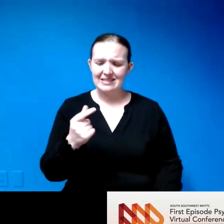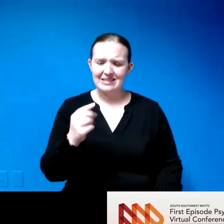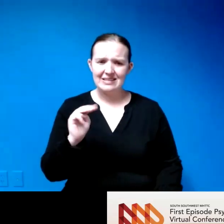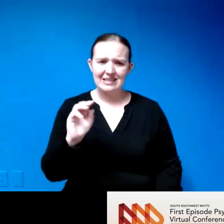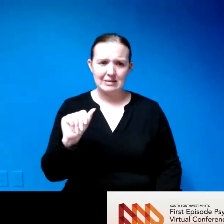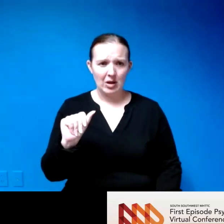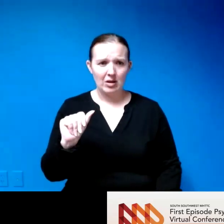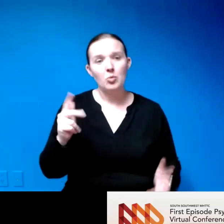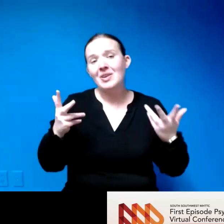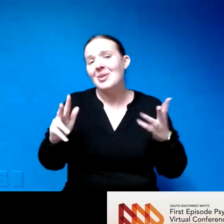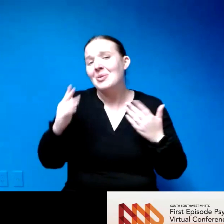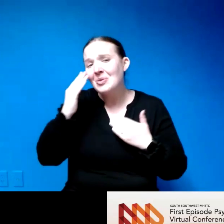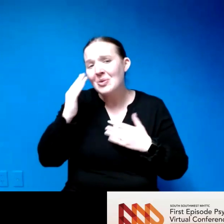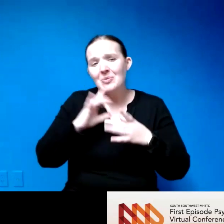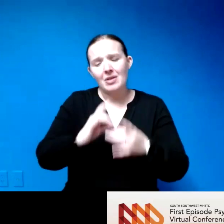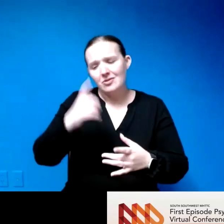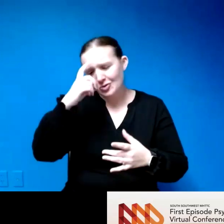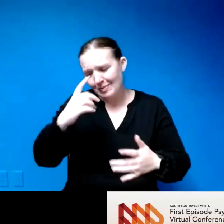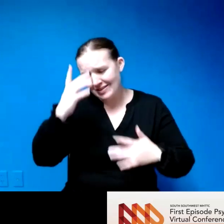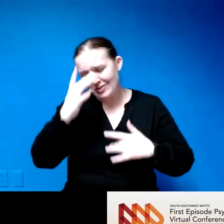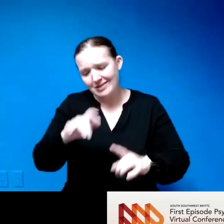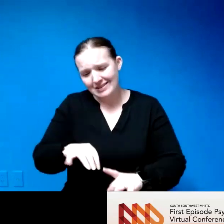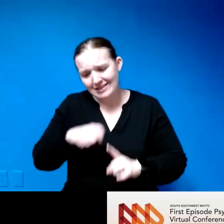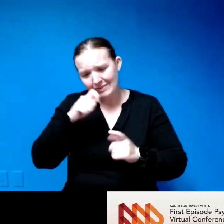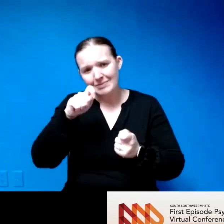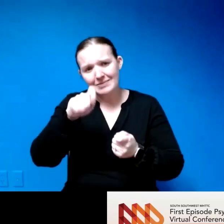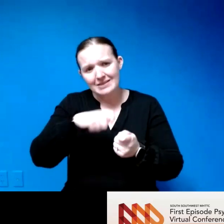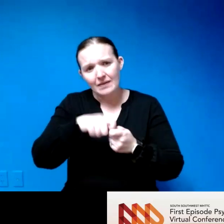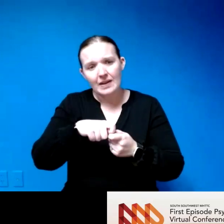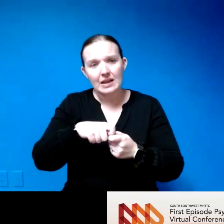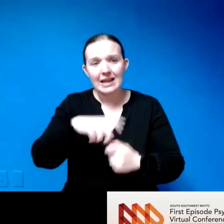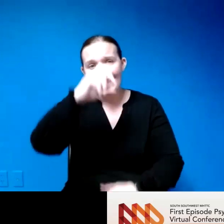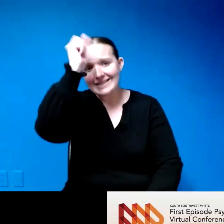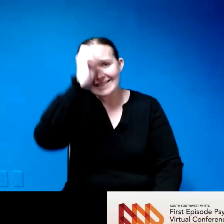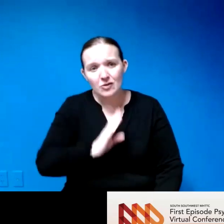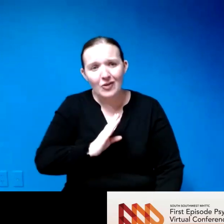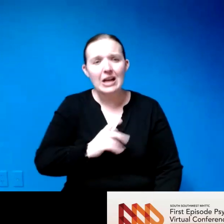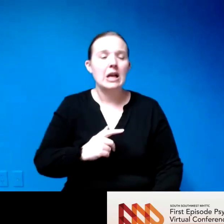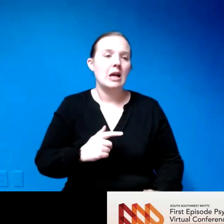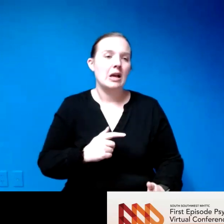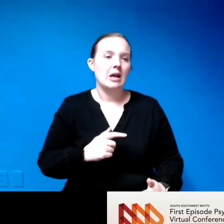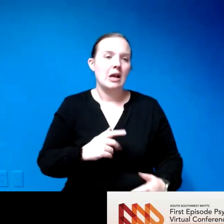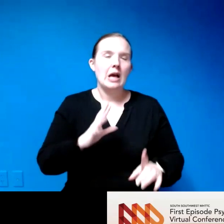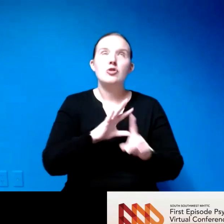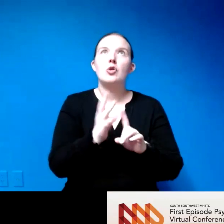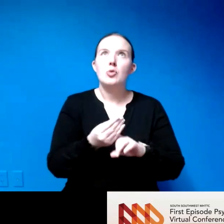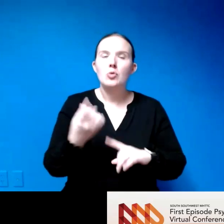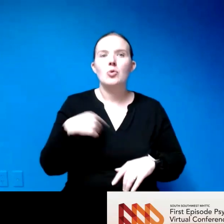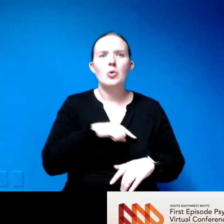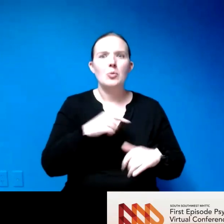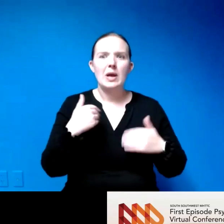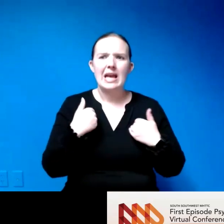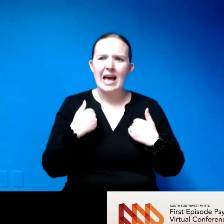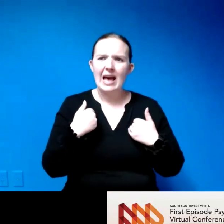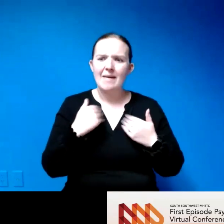that about mental illness and particularly about schizophrenia. I think as a culture we have become a